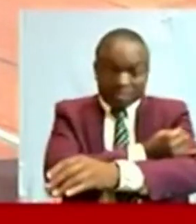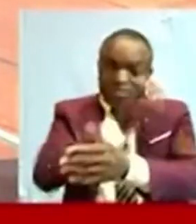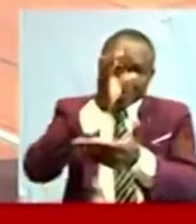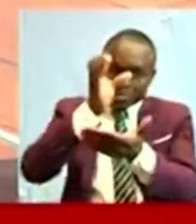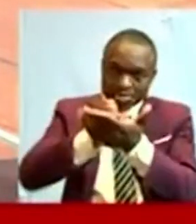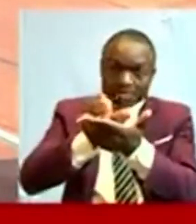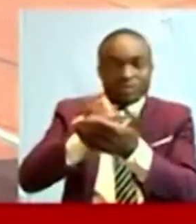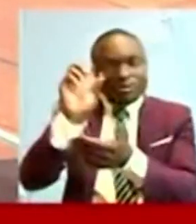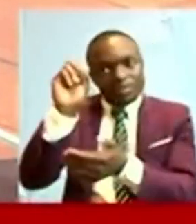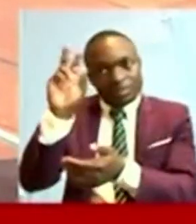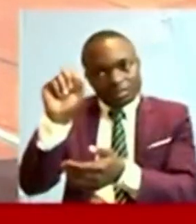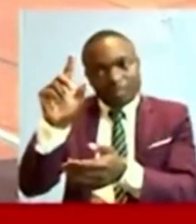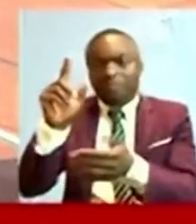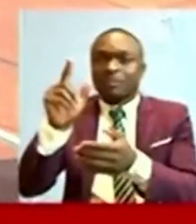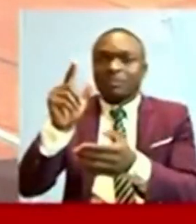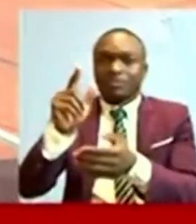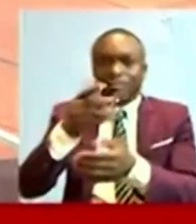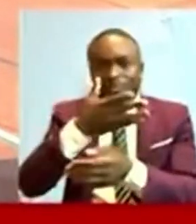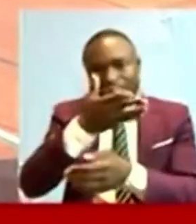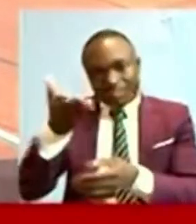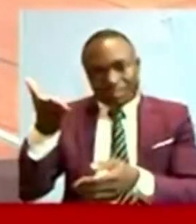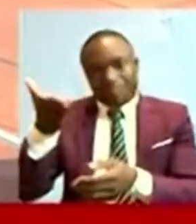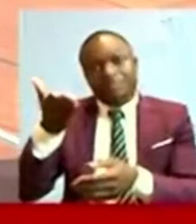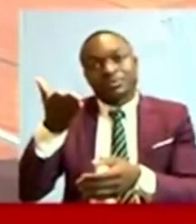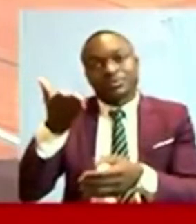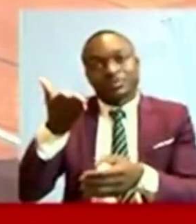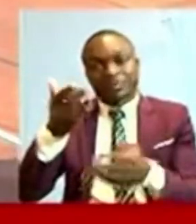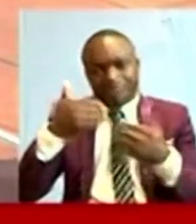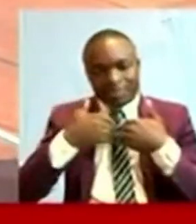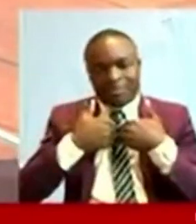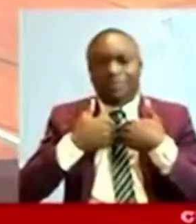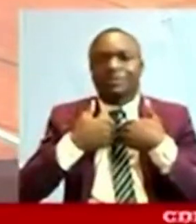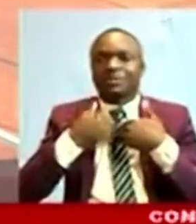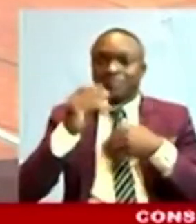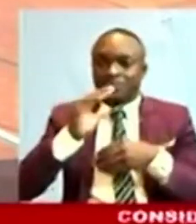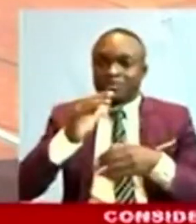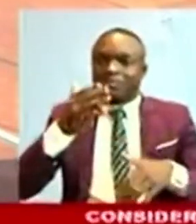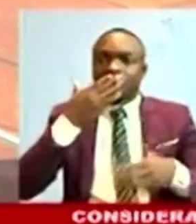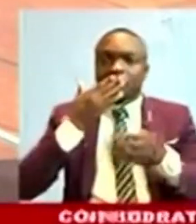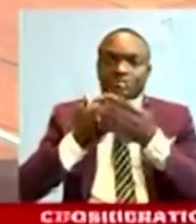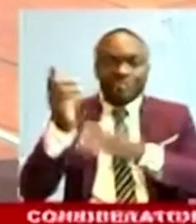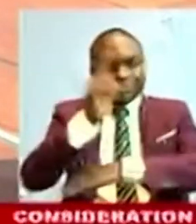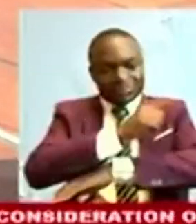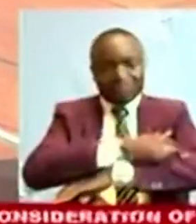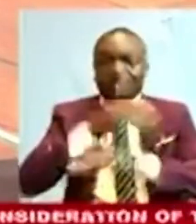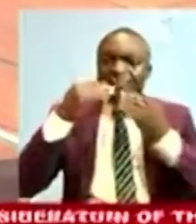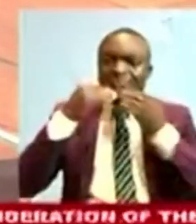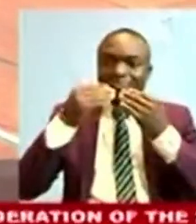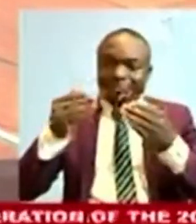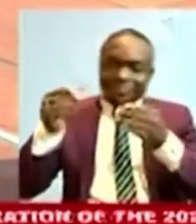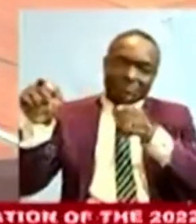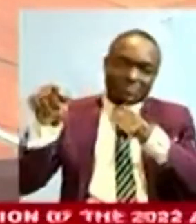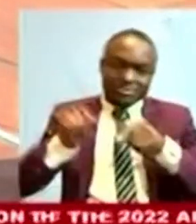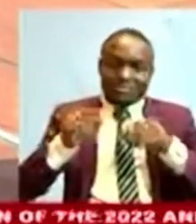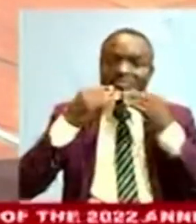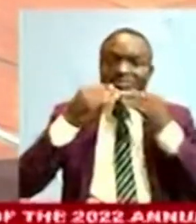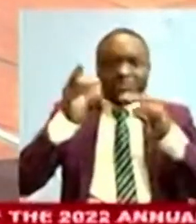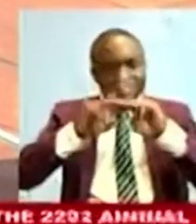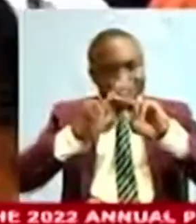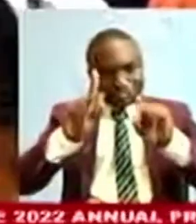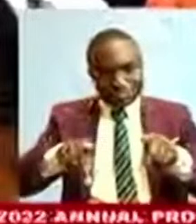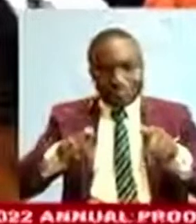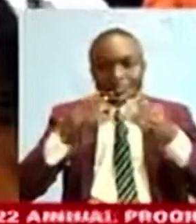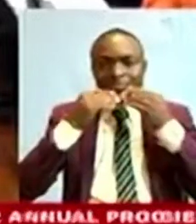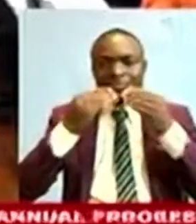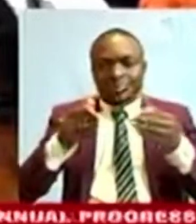and we can only wish you the best for the rest of this day. Thank you very much for coming once again. Thank you, Honorable Chairperson, and thank you, committee members. Thank